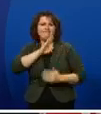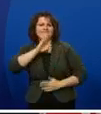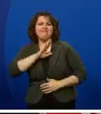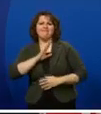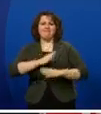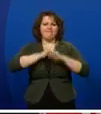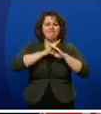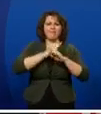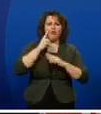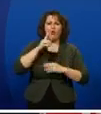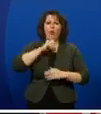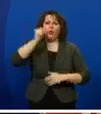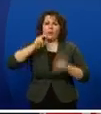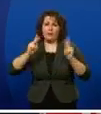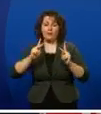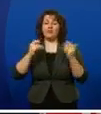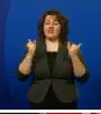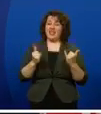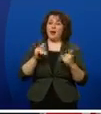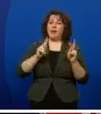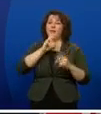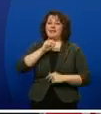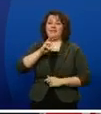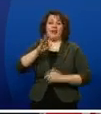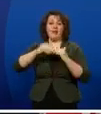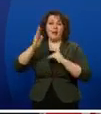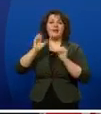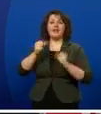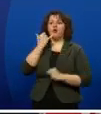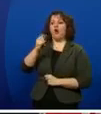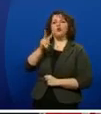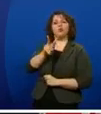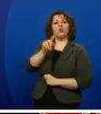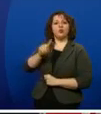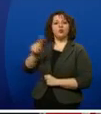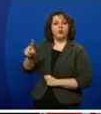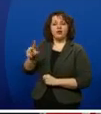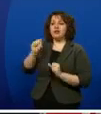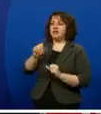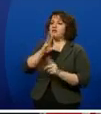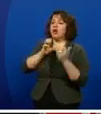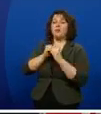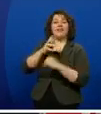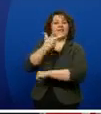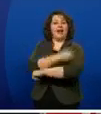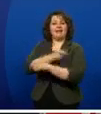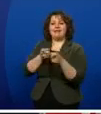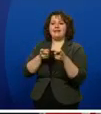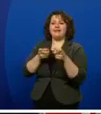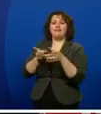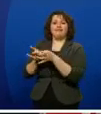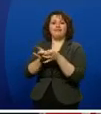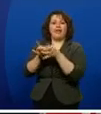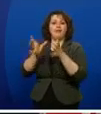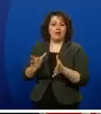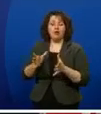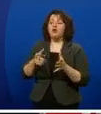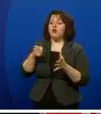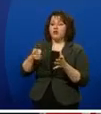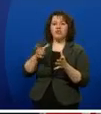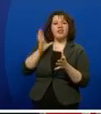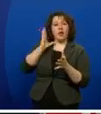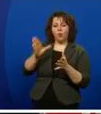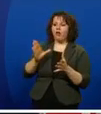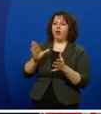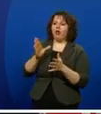Iowans 65 and up can now call 211 and speak with a vaccine navigator who will take their information and